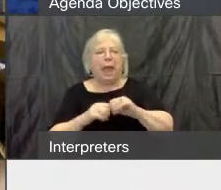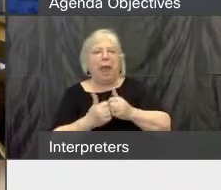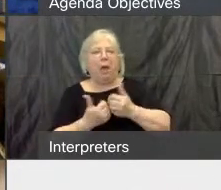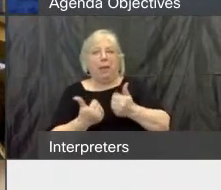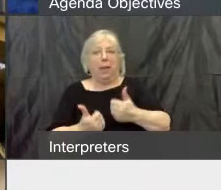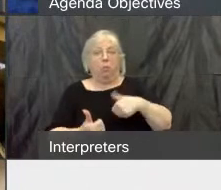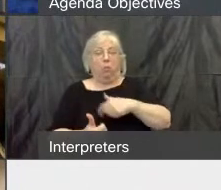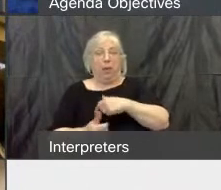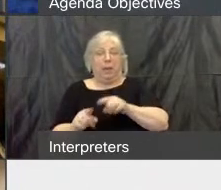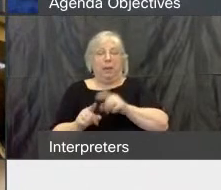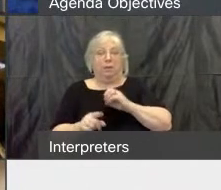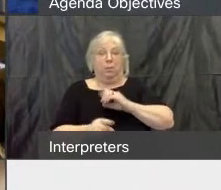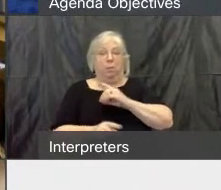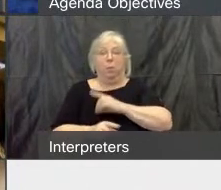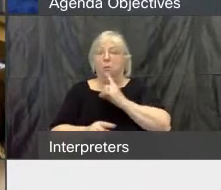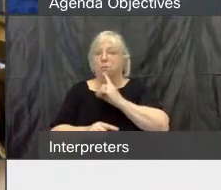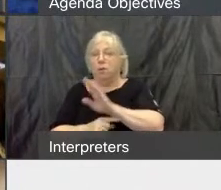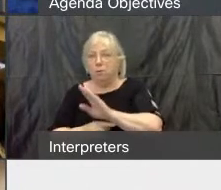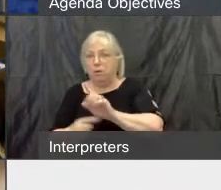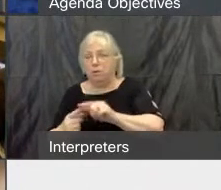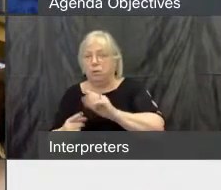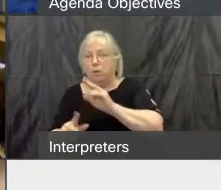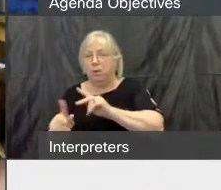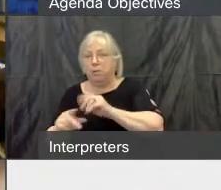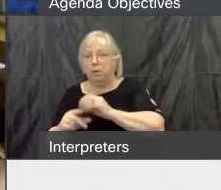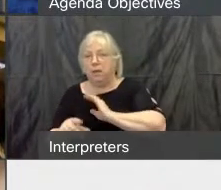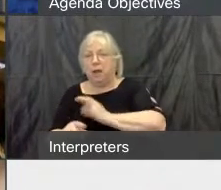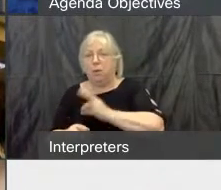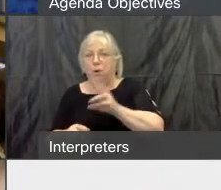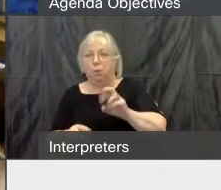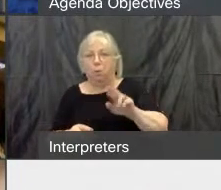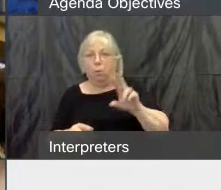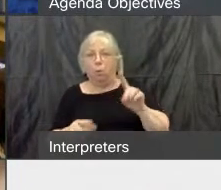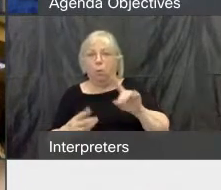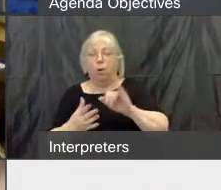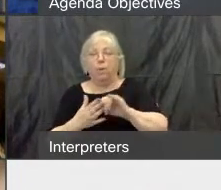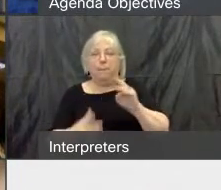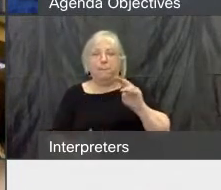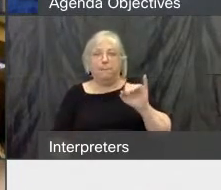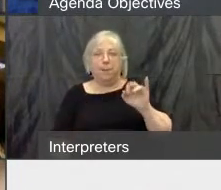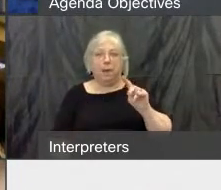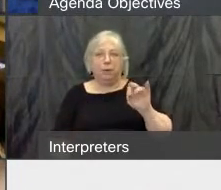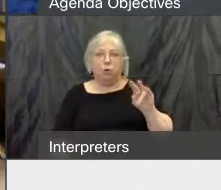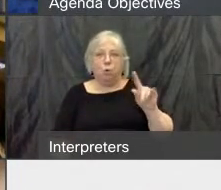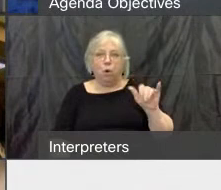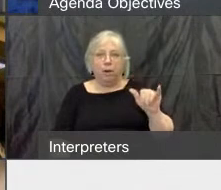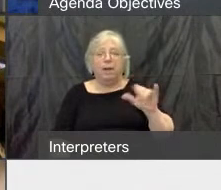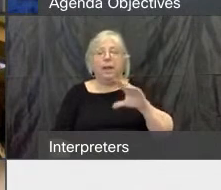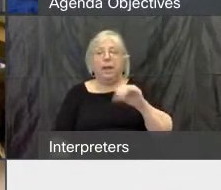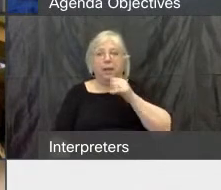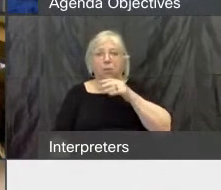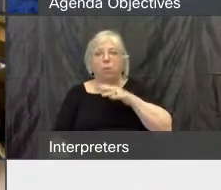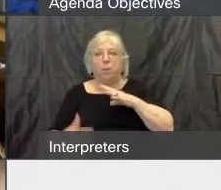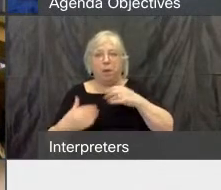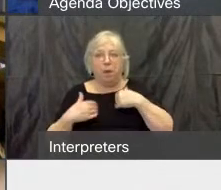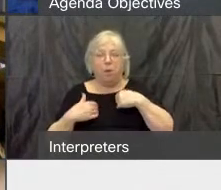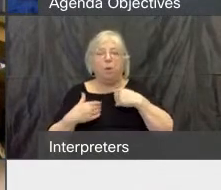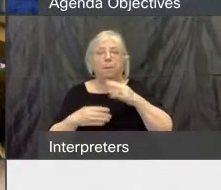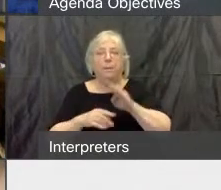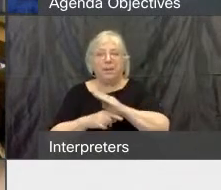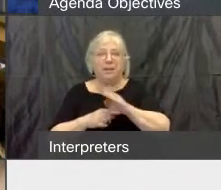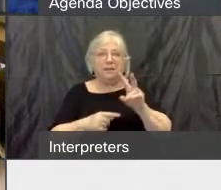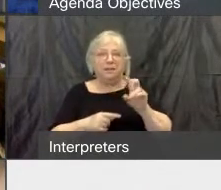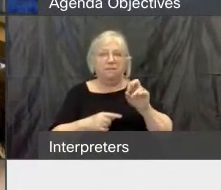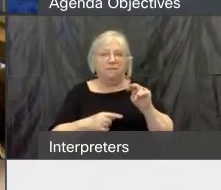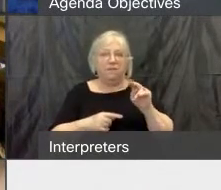ensure to our constituents that minority and woman-owned businesses or vendors are